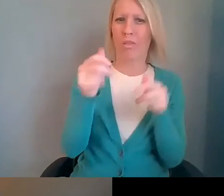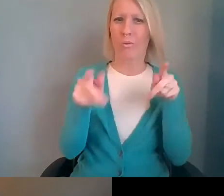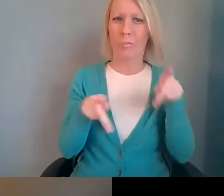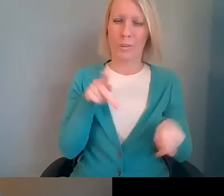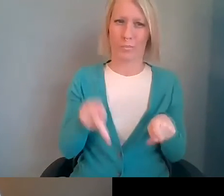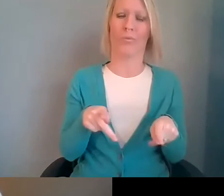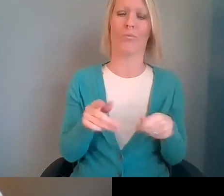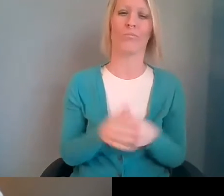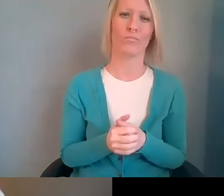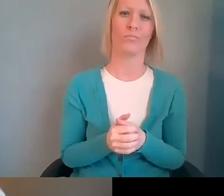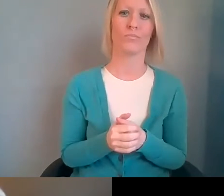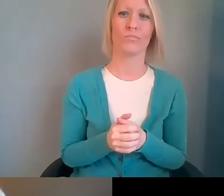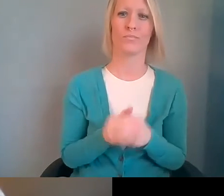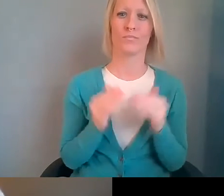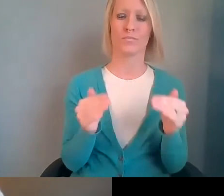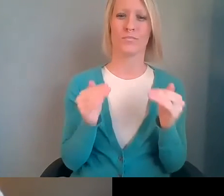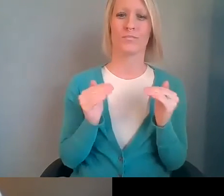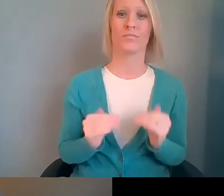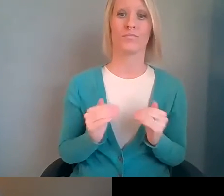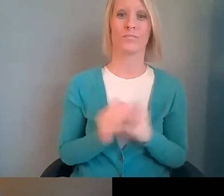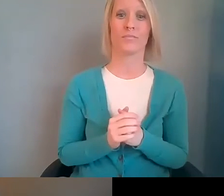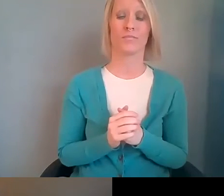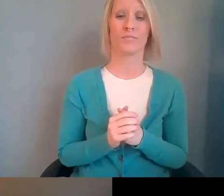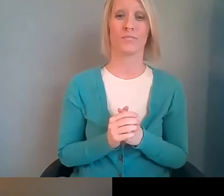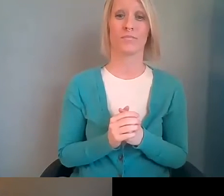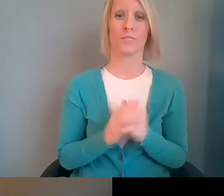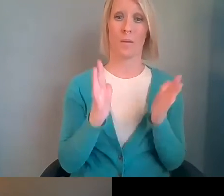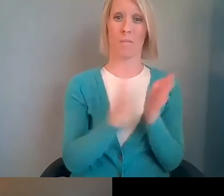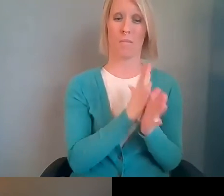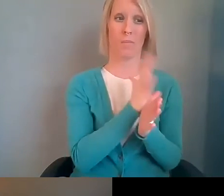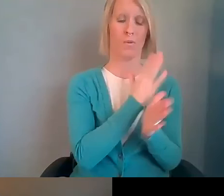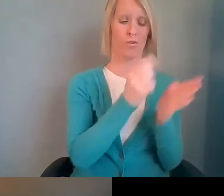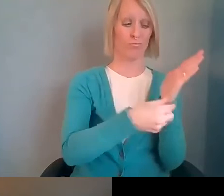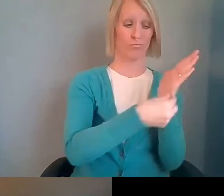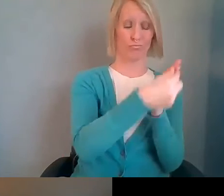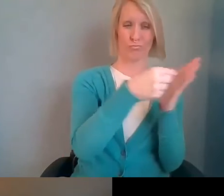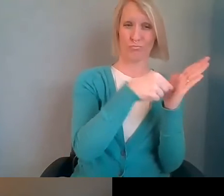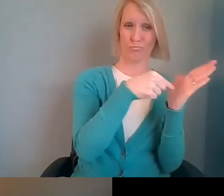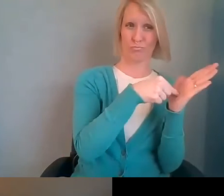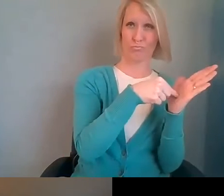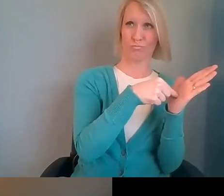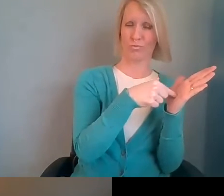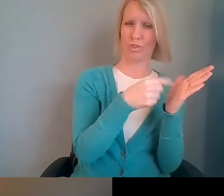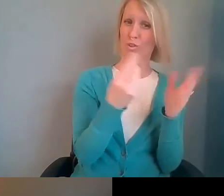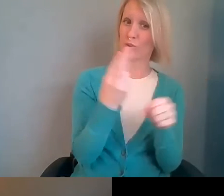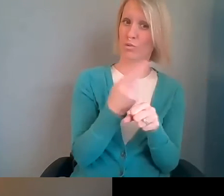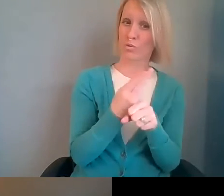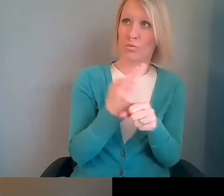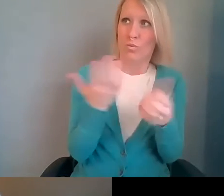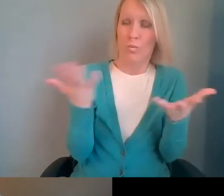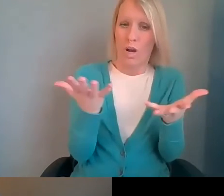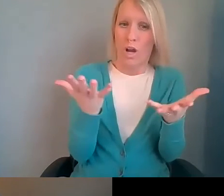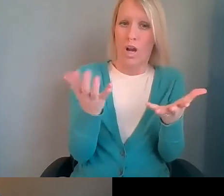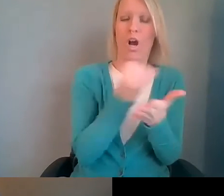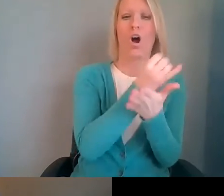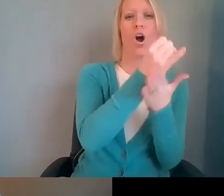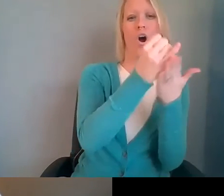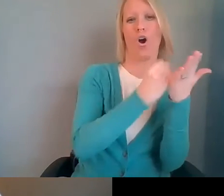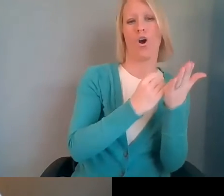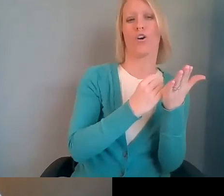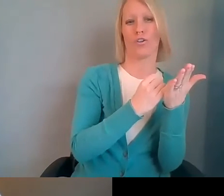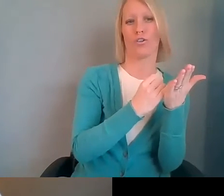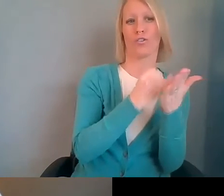the journaling as a art form. And so I write in cursive,